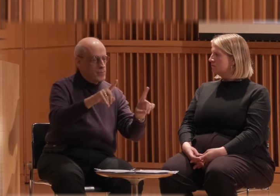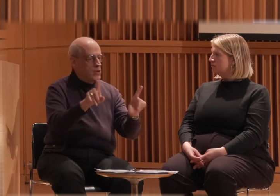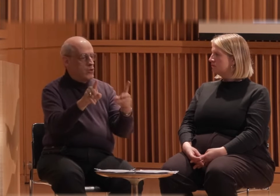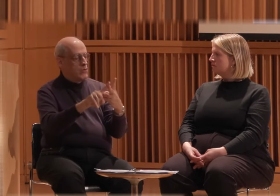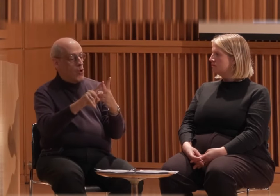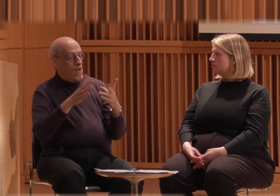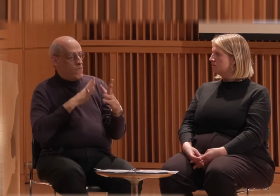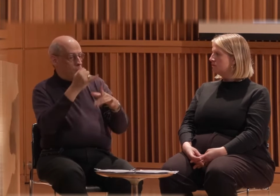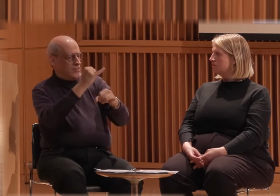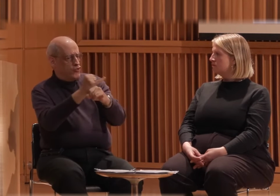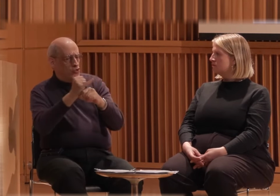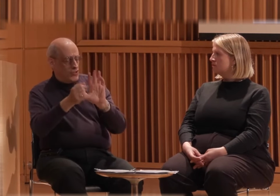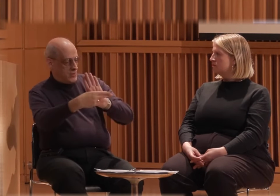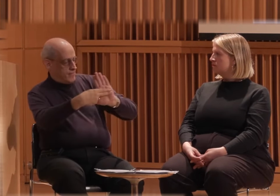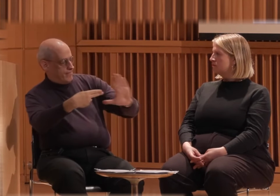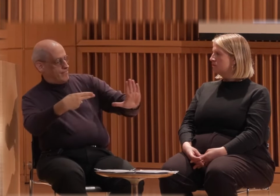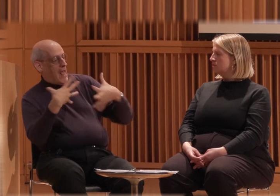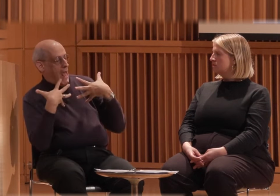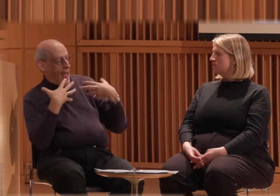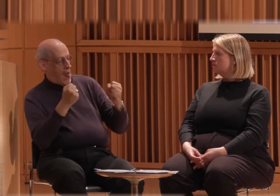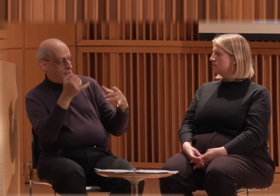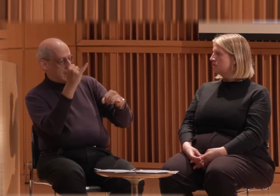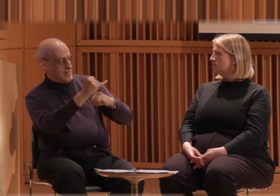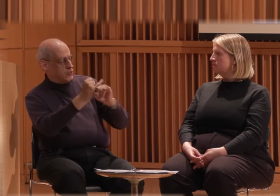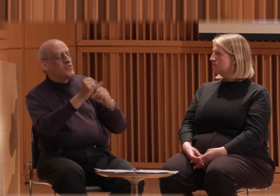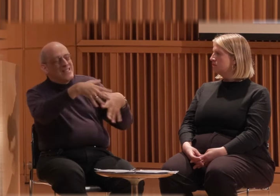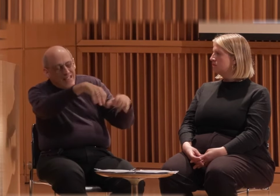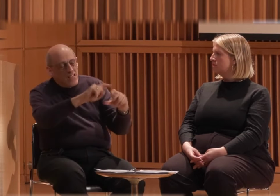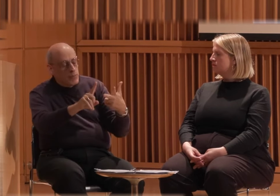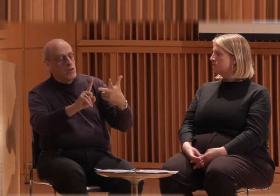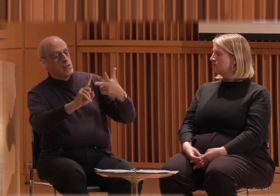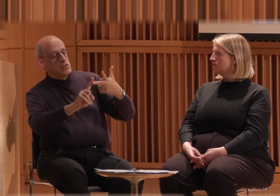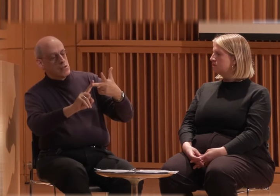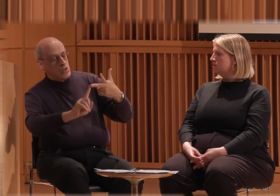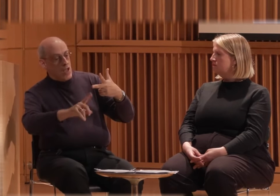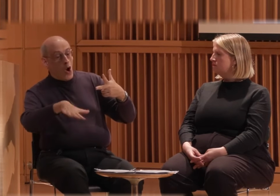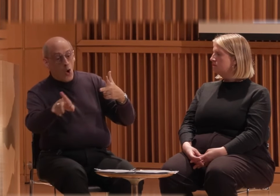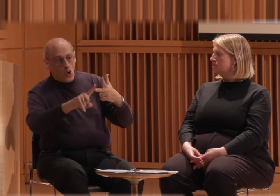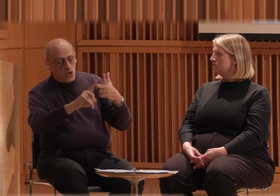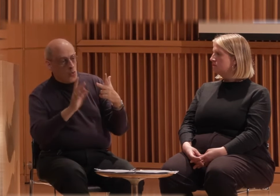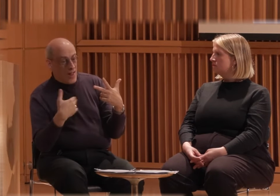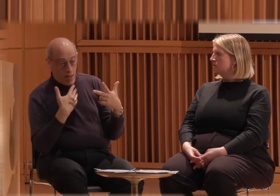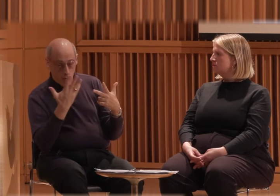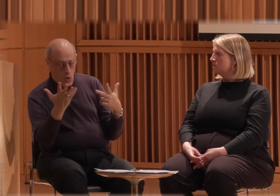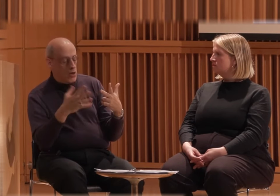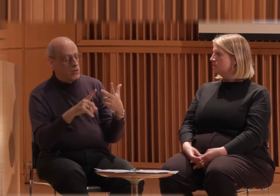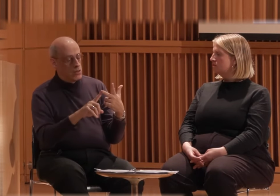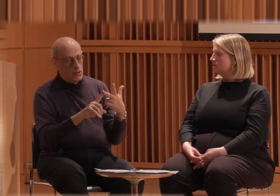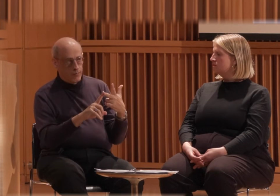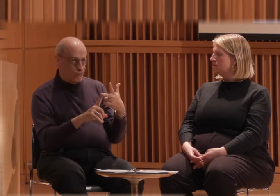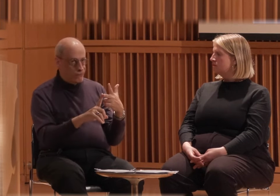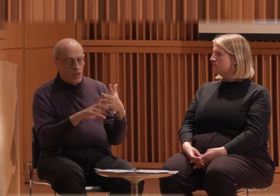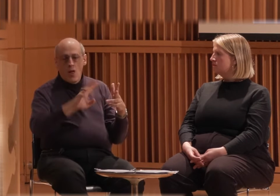formal institutions that are labeled health institutions. So this vision of public health, for example, sees, say,